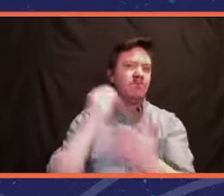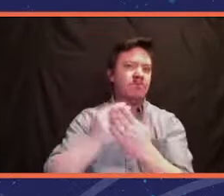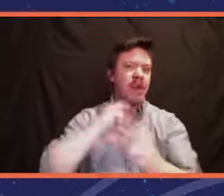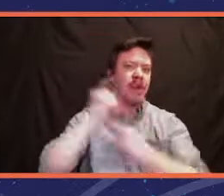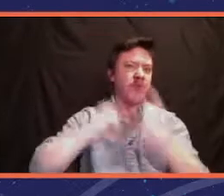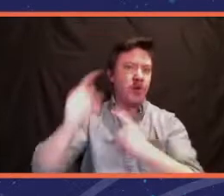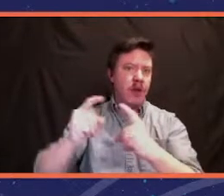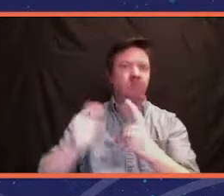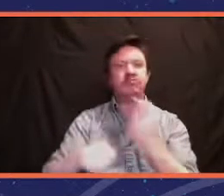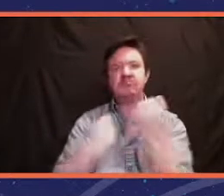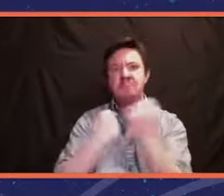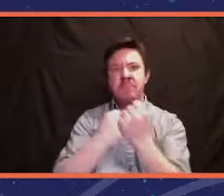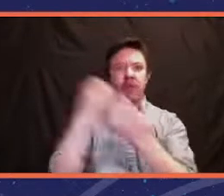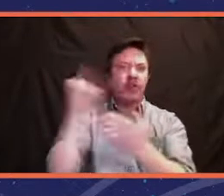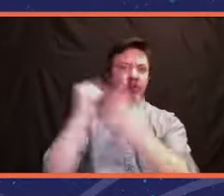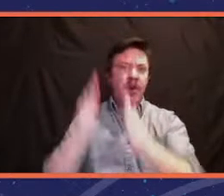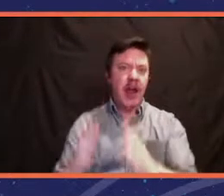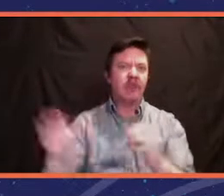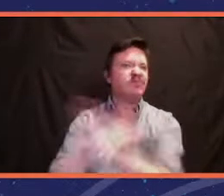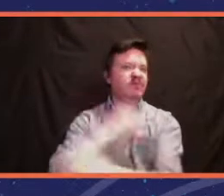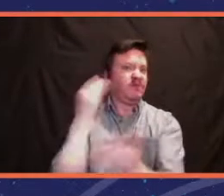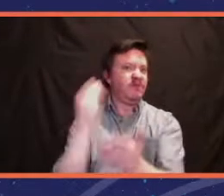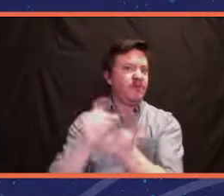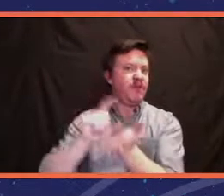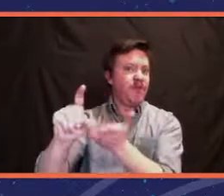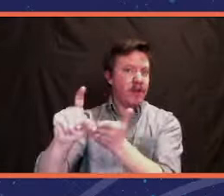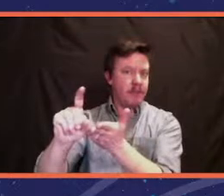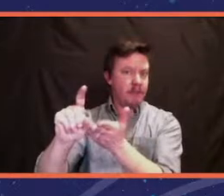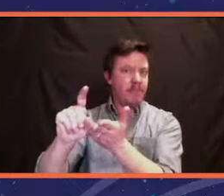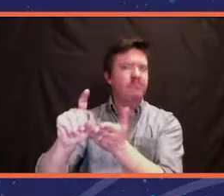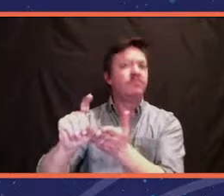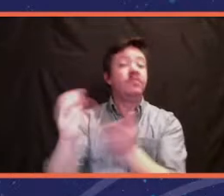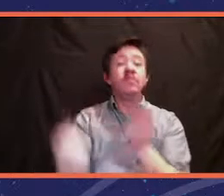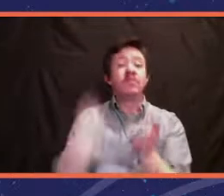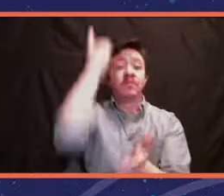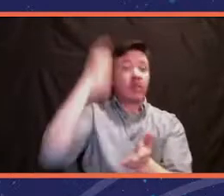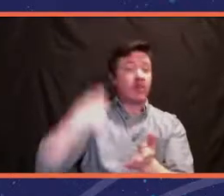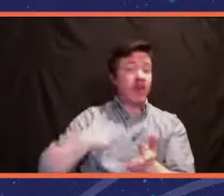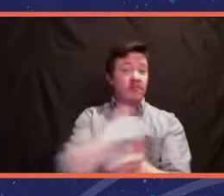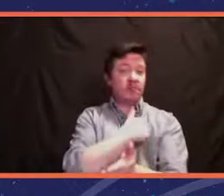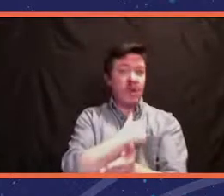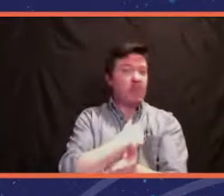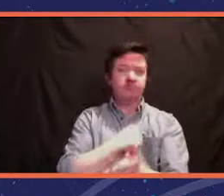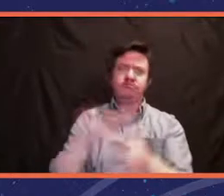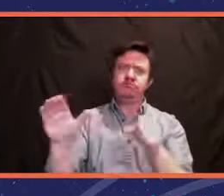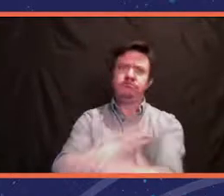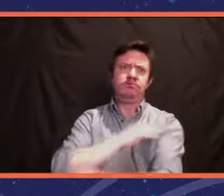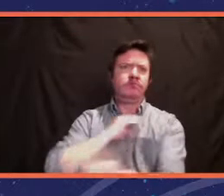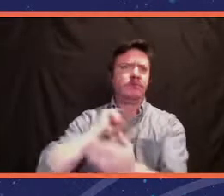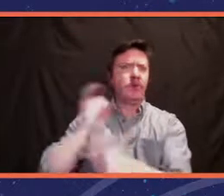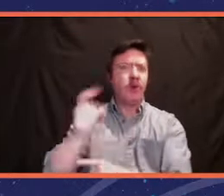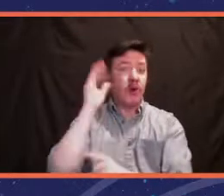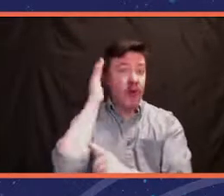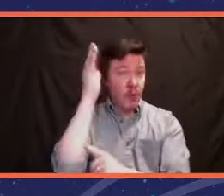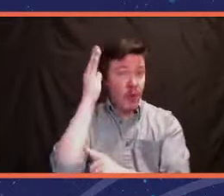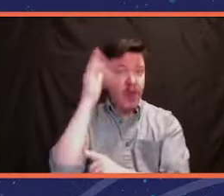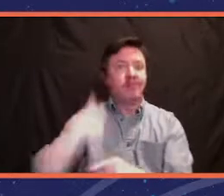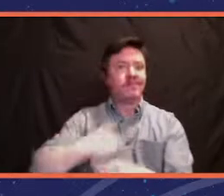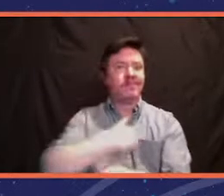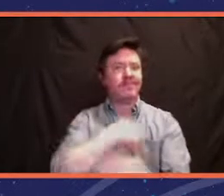to be fully funded, whether you all donate or not. But you can help MG cover our costs so that we don't go